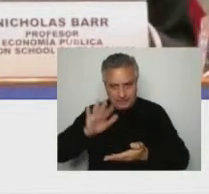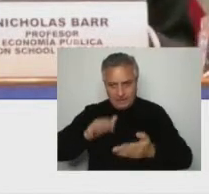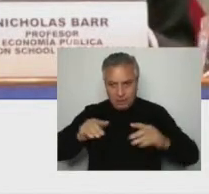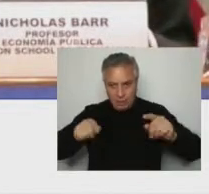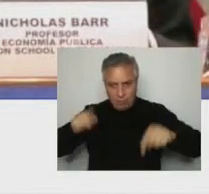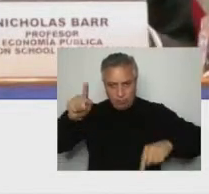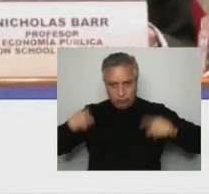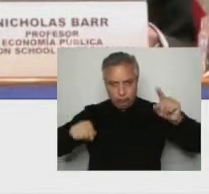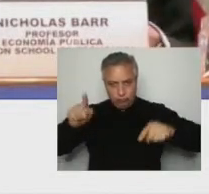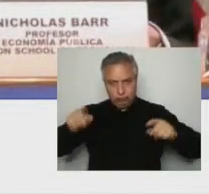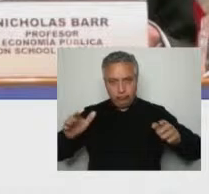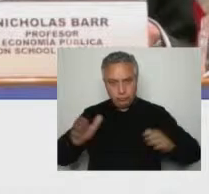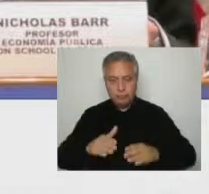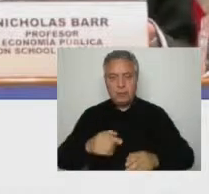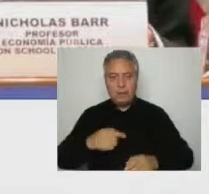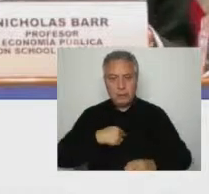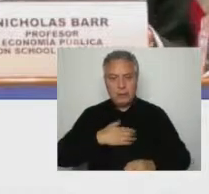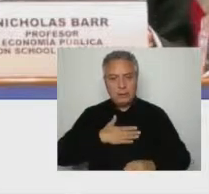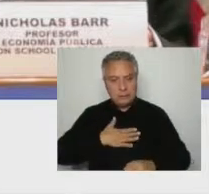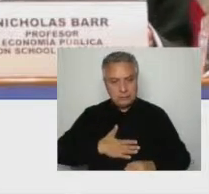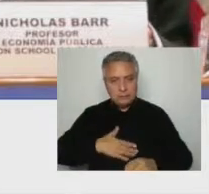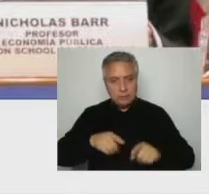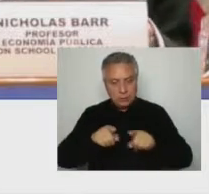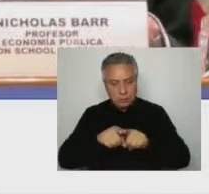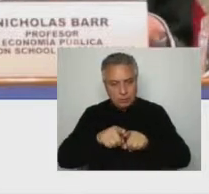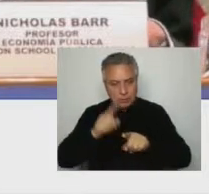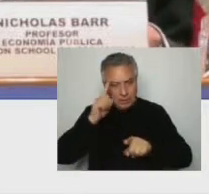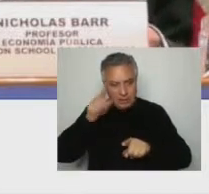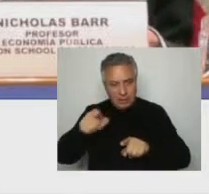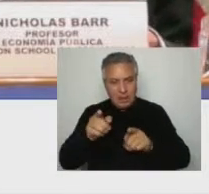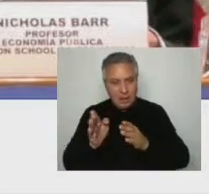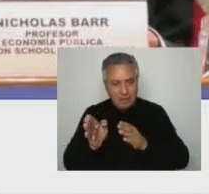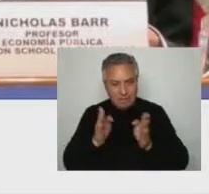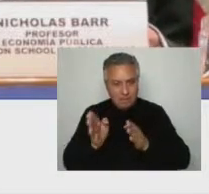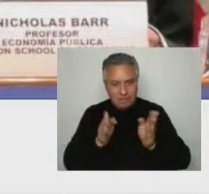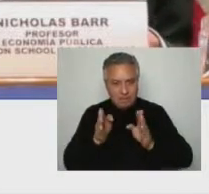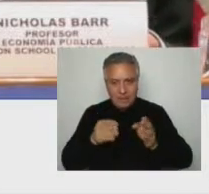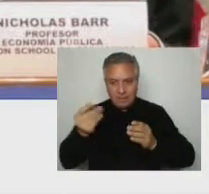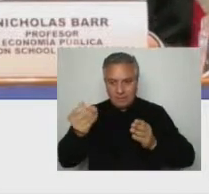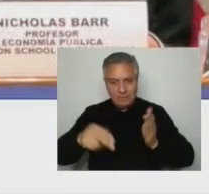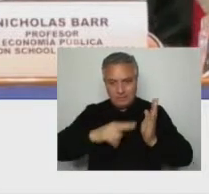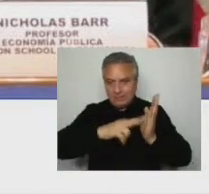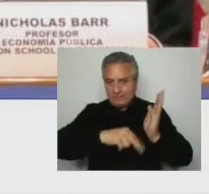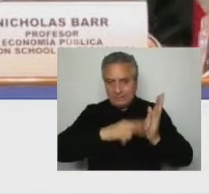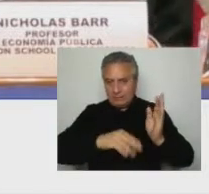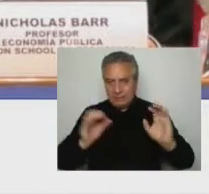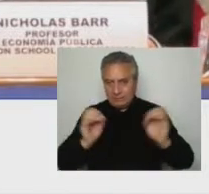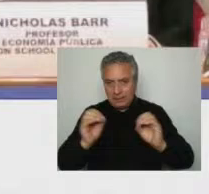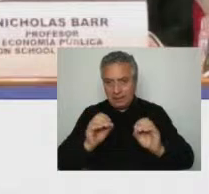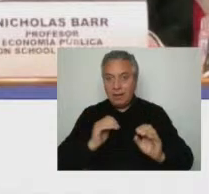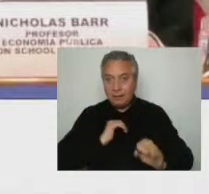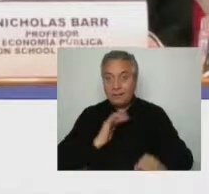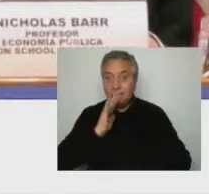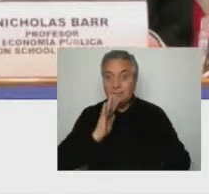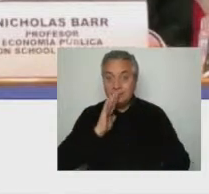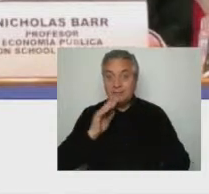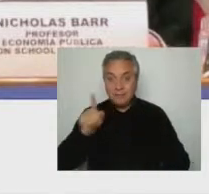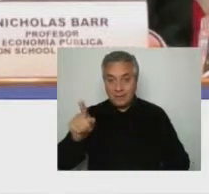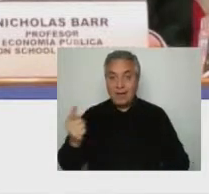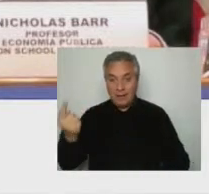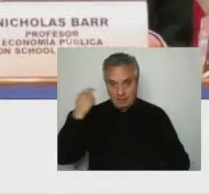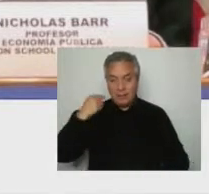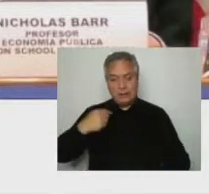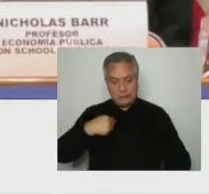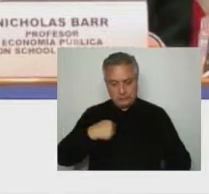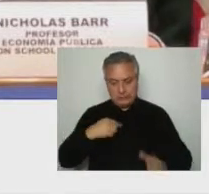non-contributory plans, which I talked about yesterday, so I can be brief now. Two reasons for them.